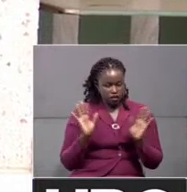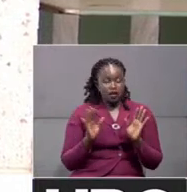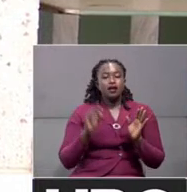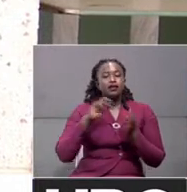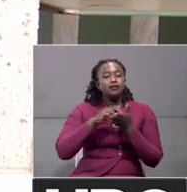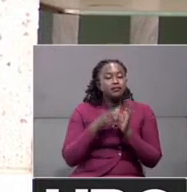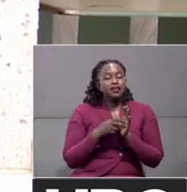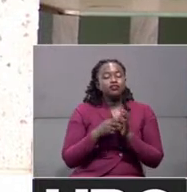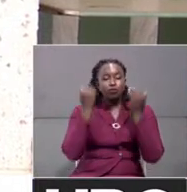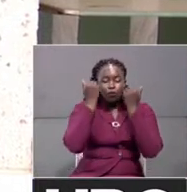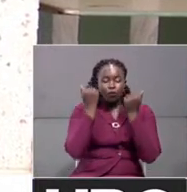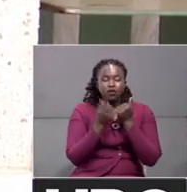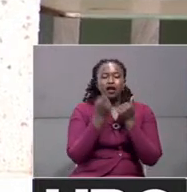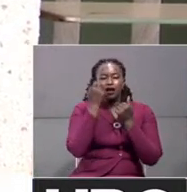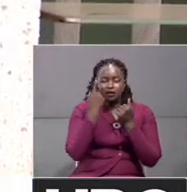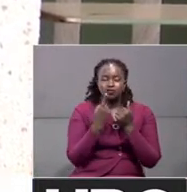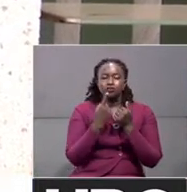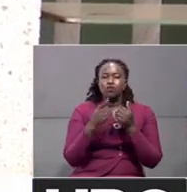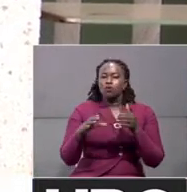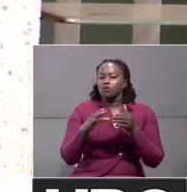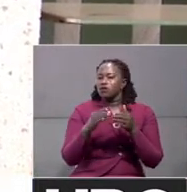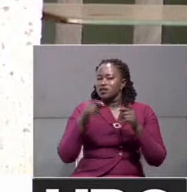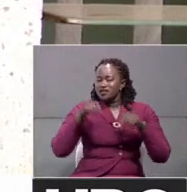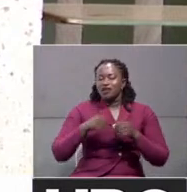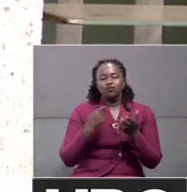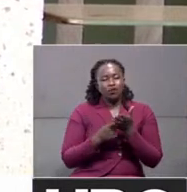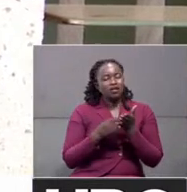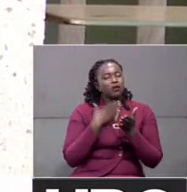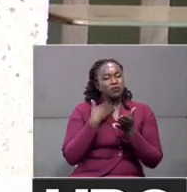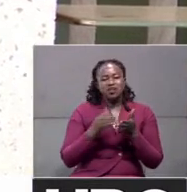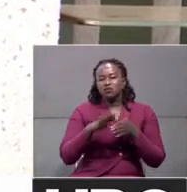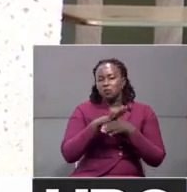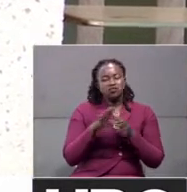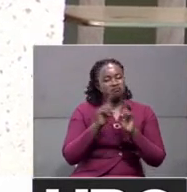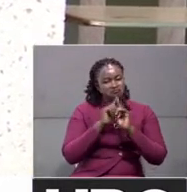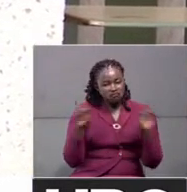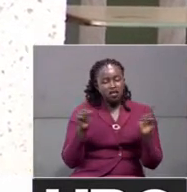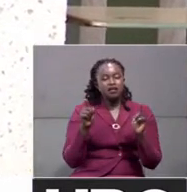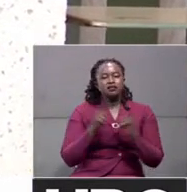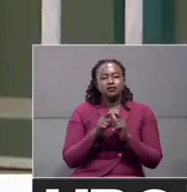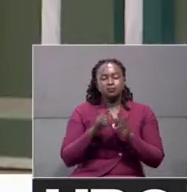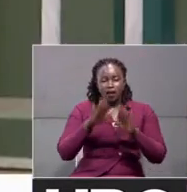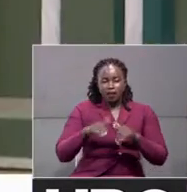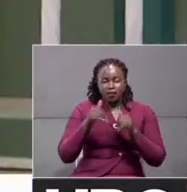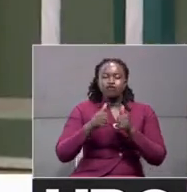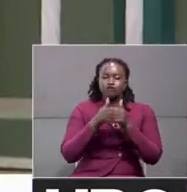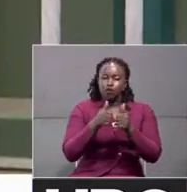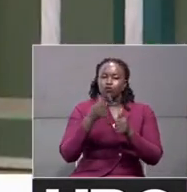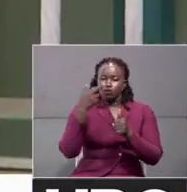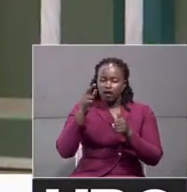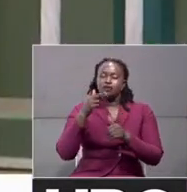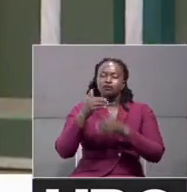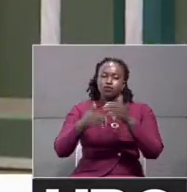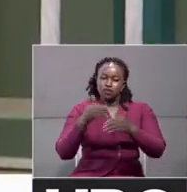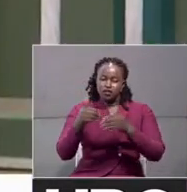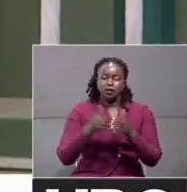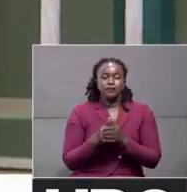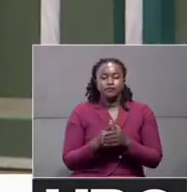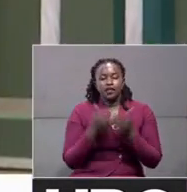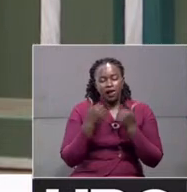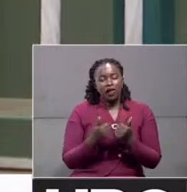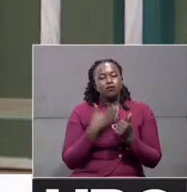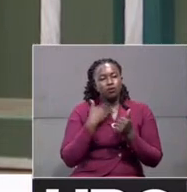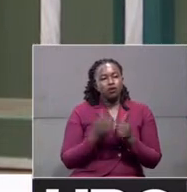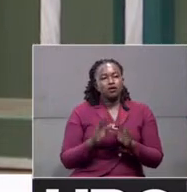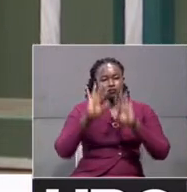also realized that homosexuality is not needed in Uganda, and Parliament went through the right procedures. So I wish to even